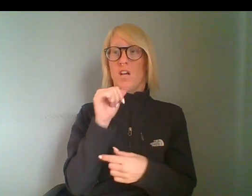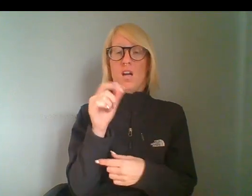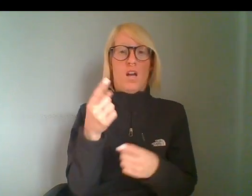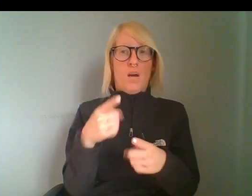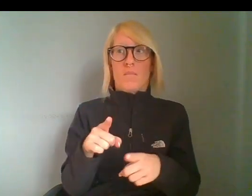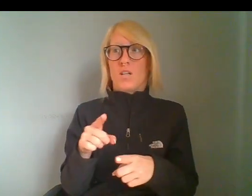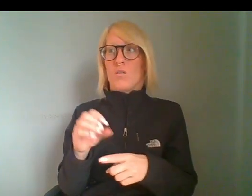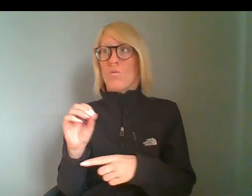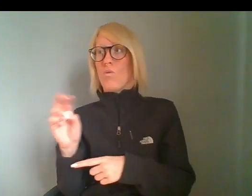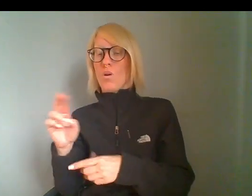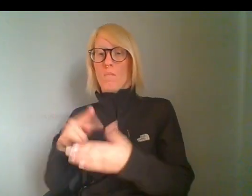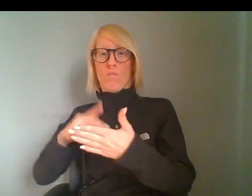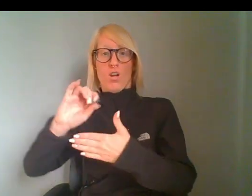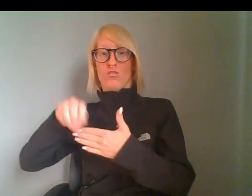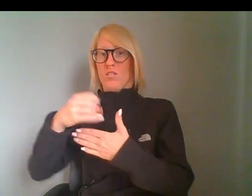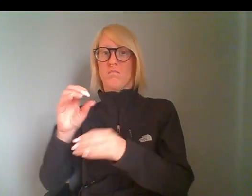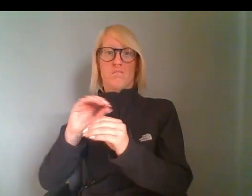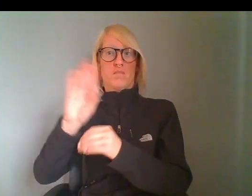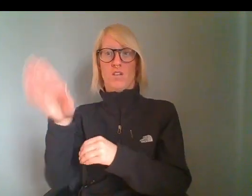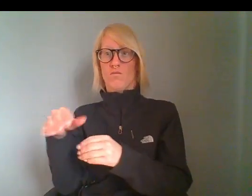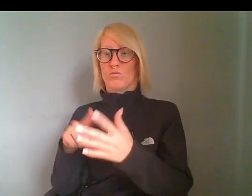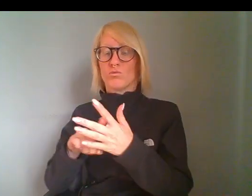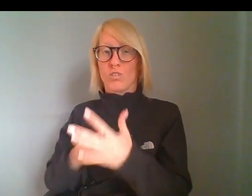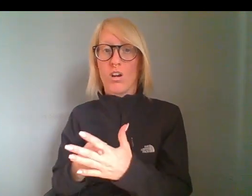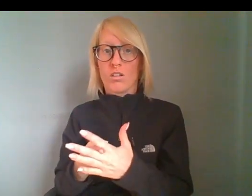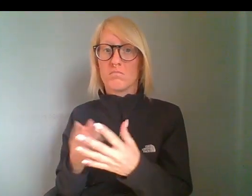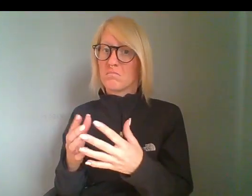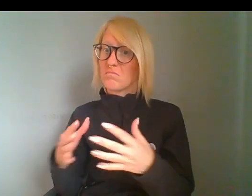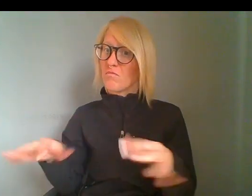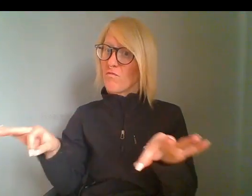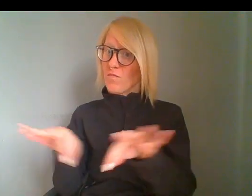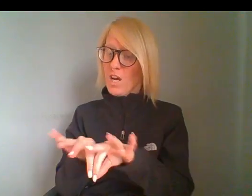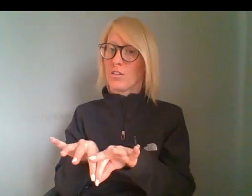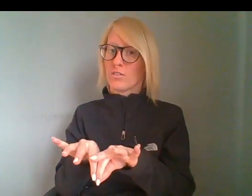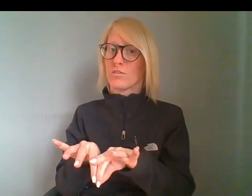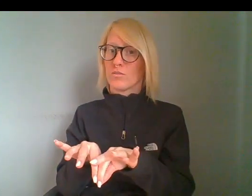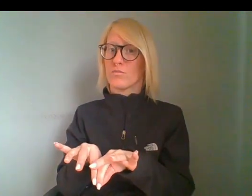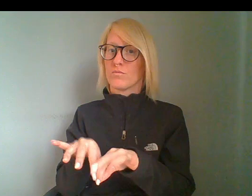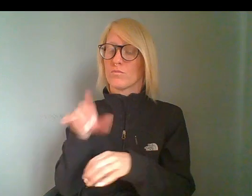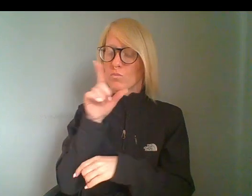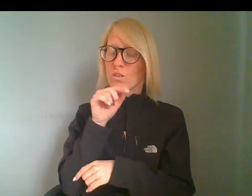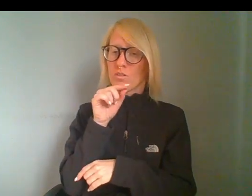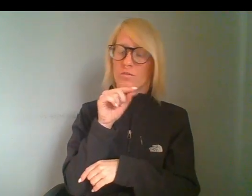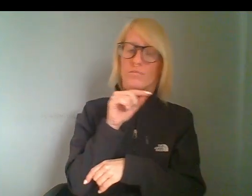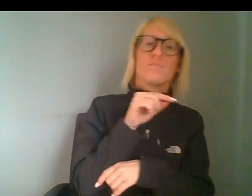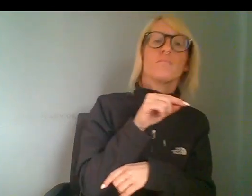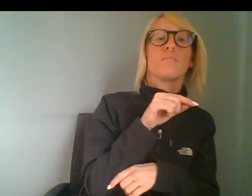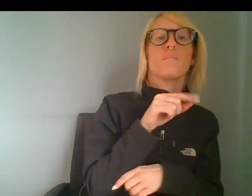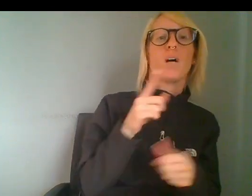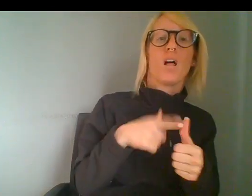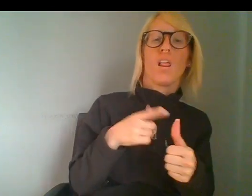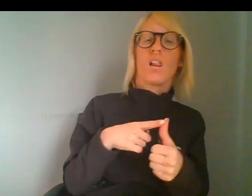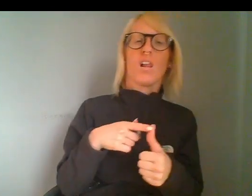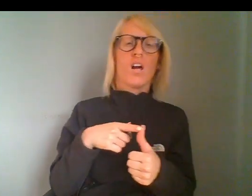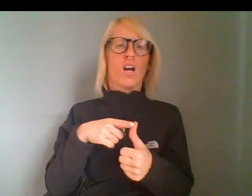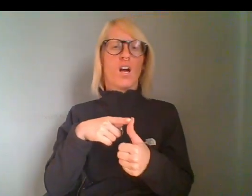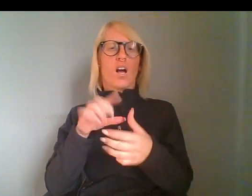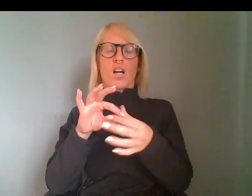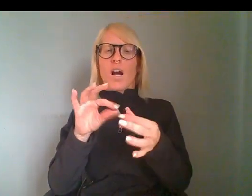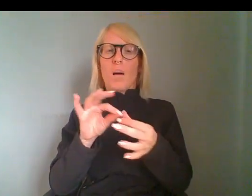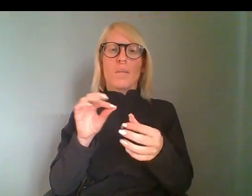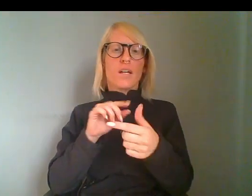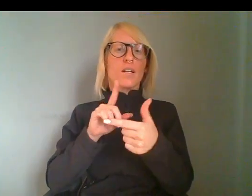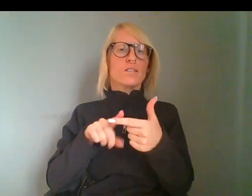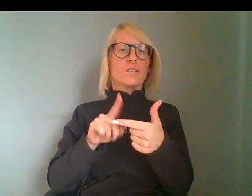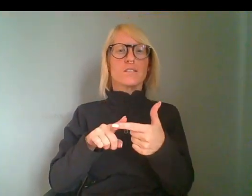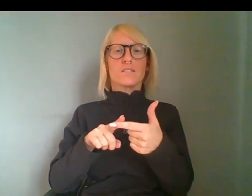been started. So there is value to it. But some of the things that we do look at is we'll look at comments, we'll look at how many followers we